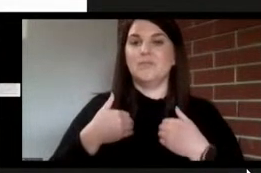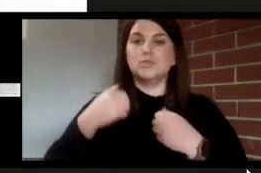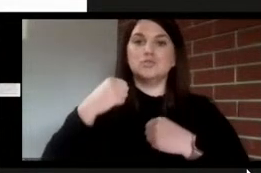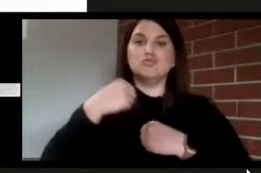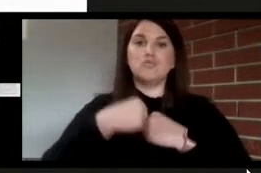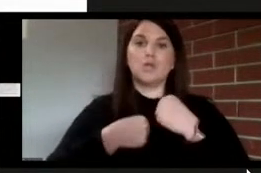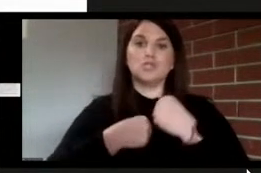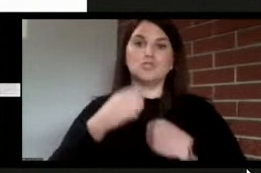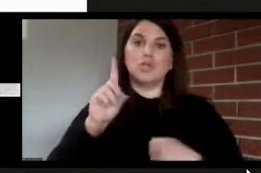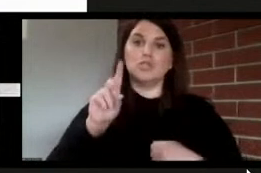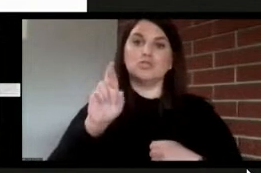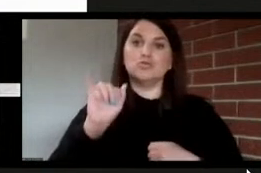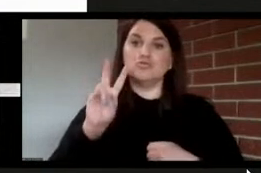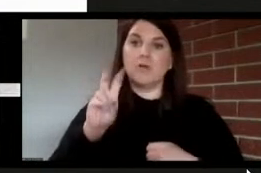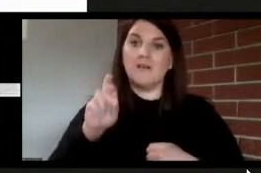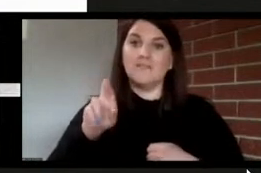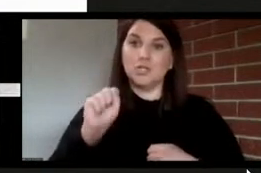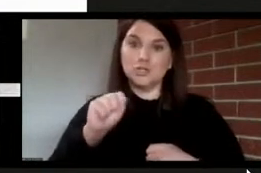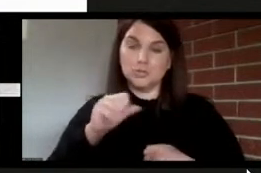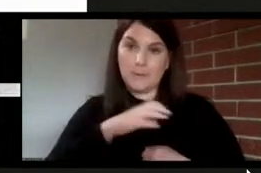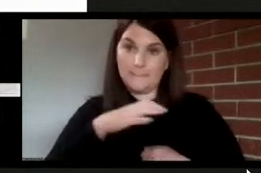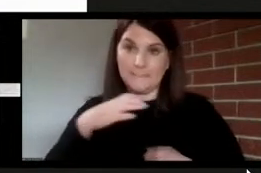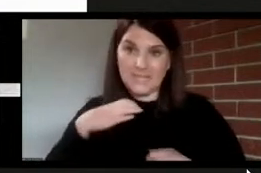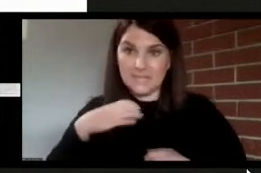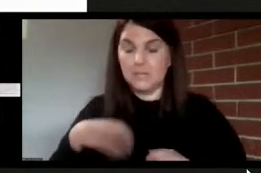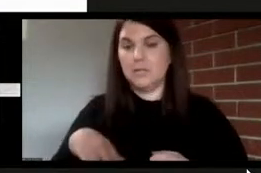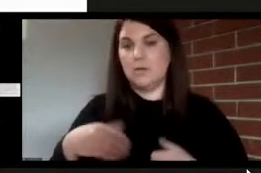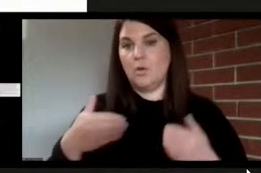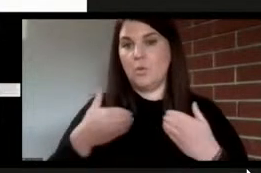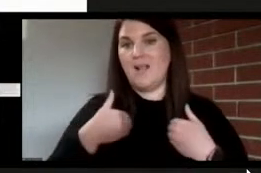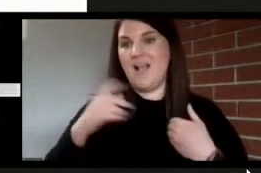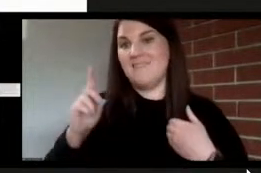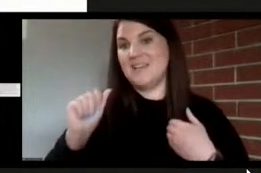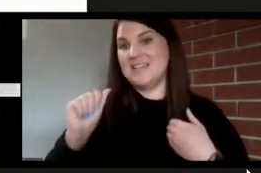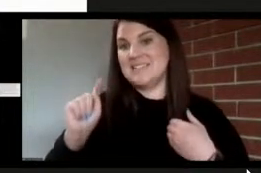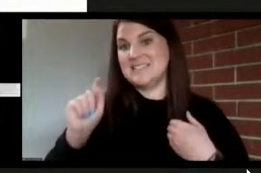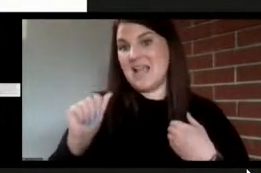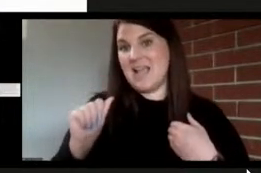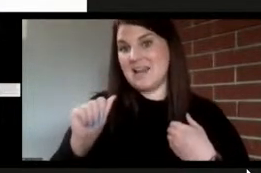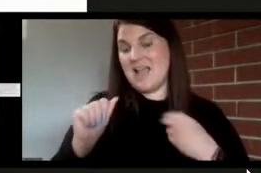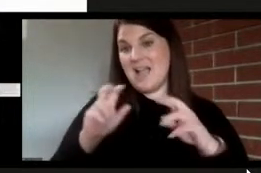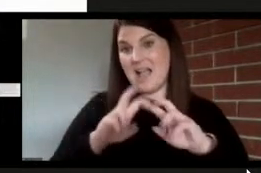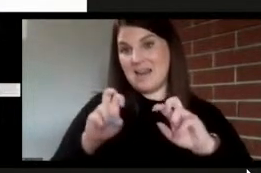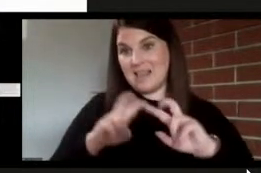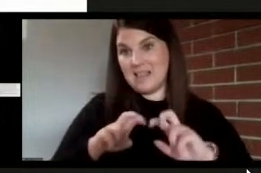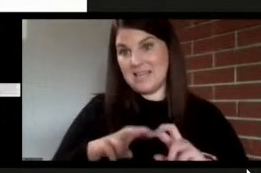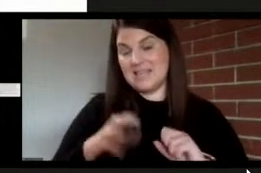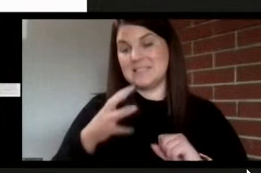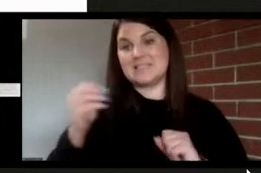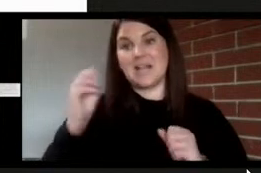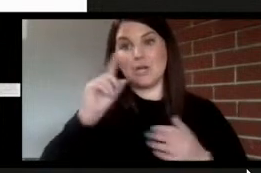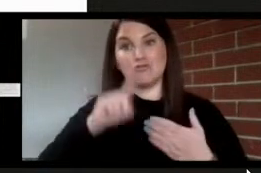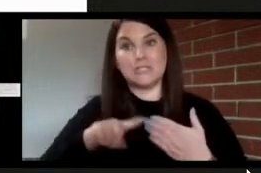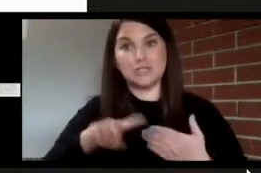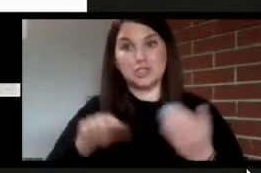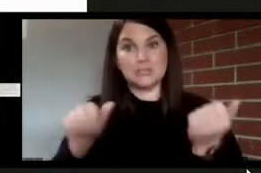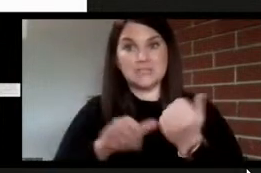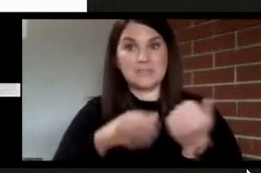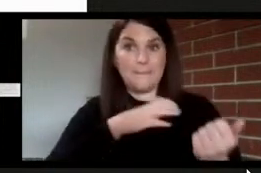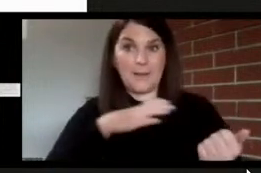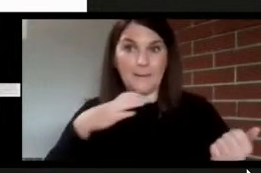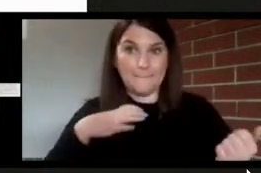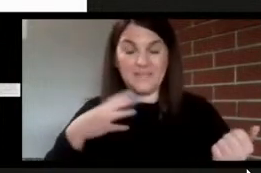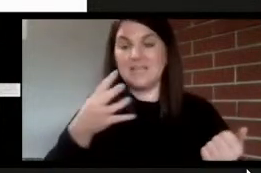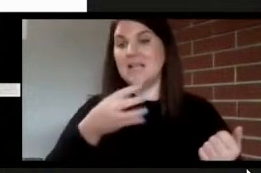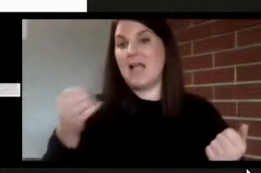and xenophobia subcommittee. We have our data, analytics and research subcommittee, and